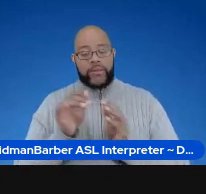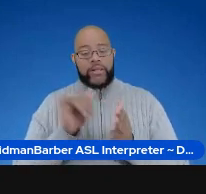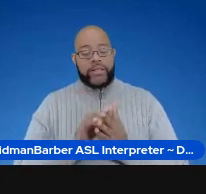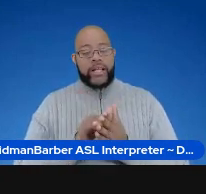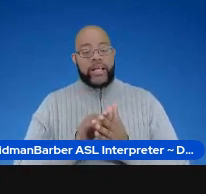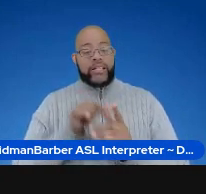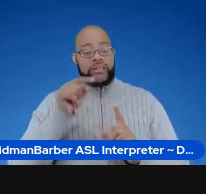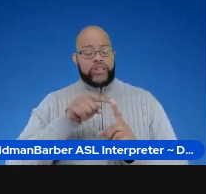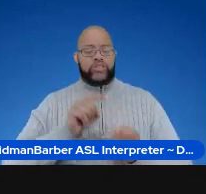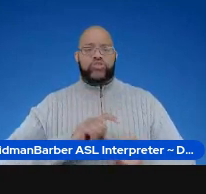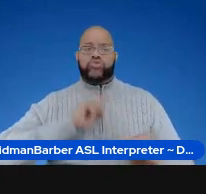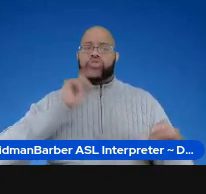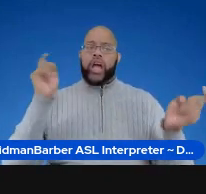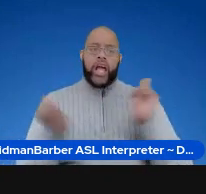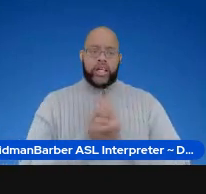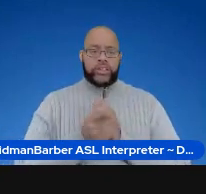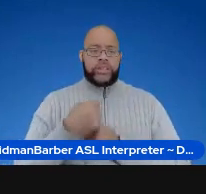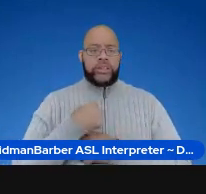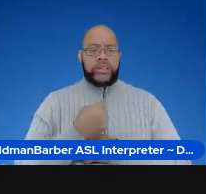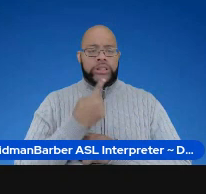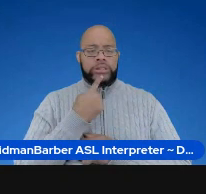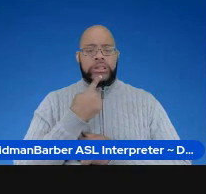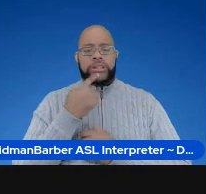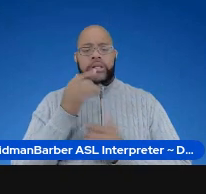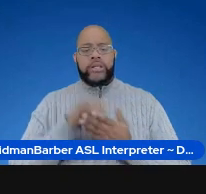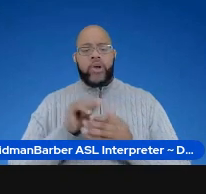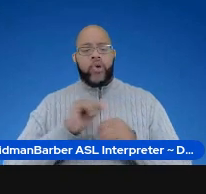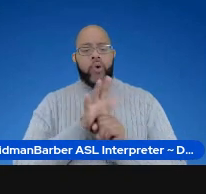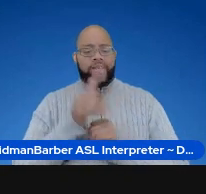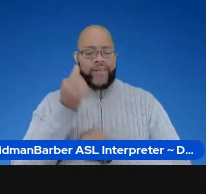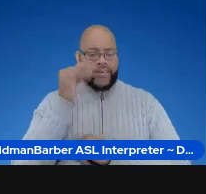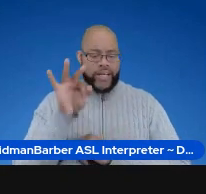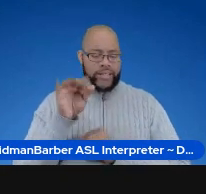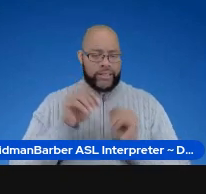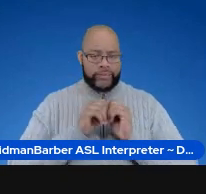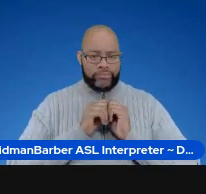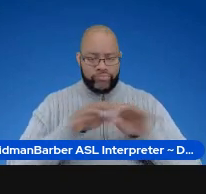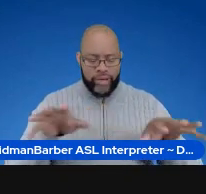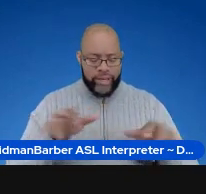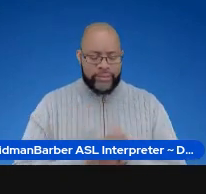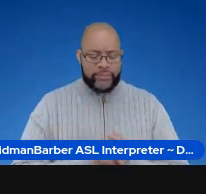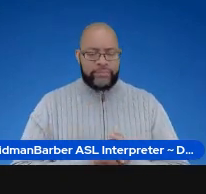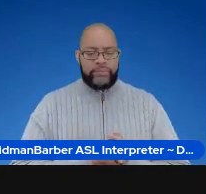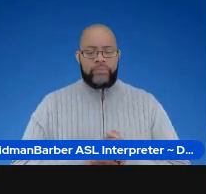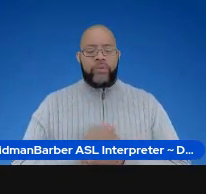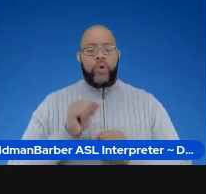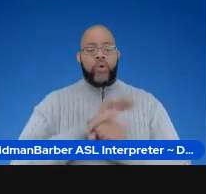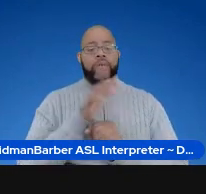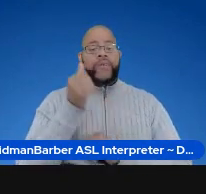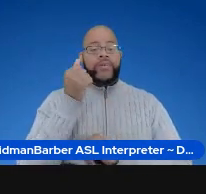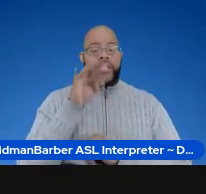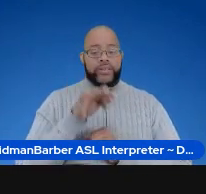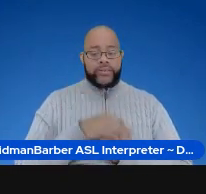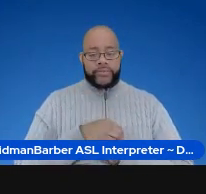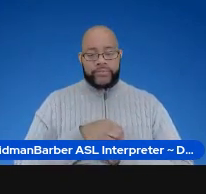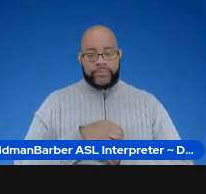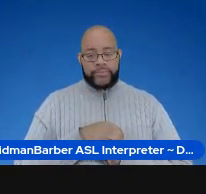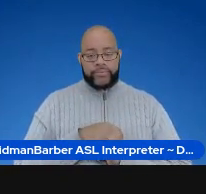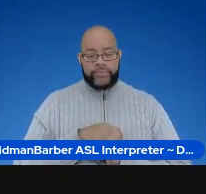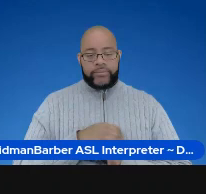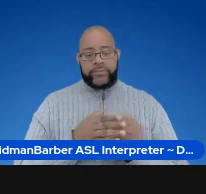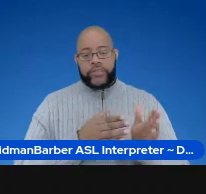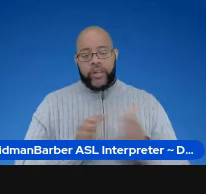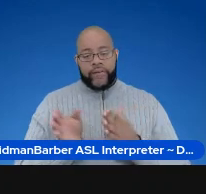changer, I would say, was the COVID-19 outbreak. And COVID-19